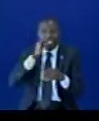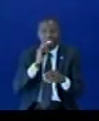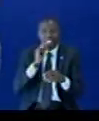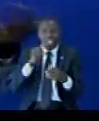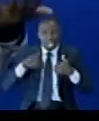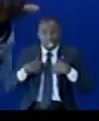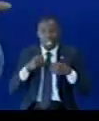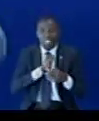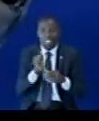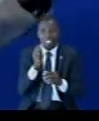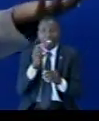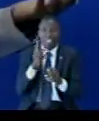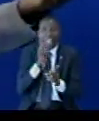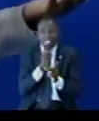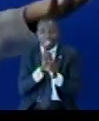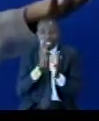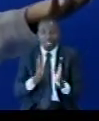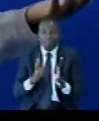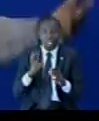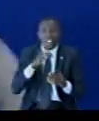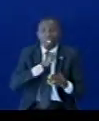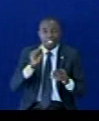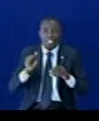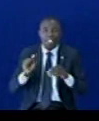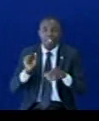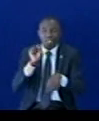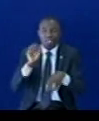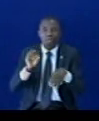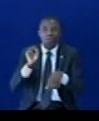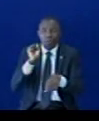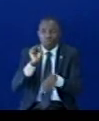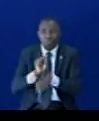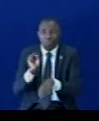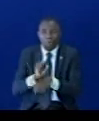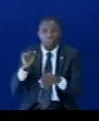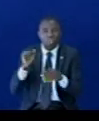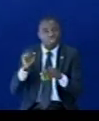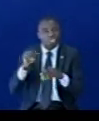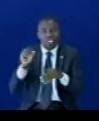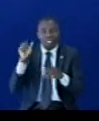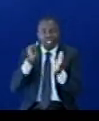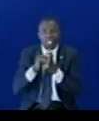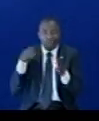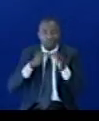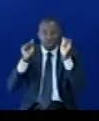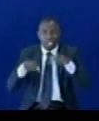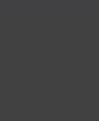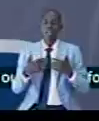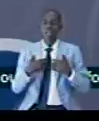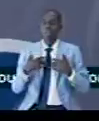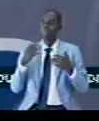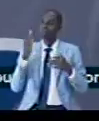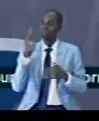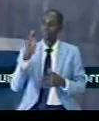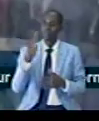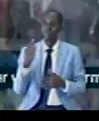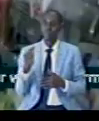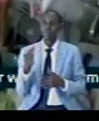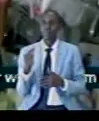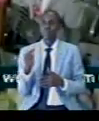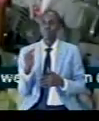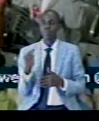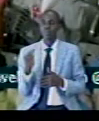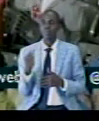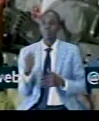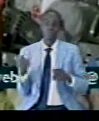The performance we can trust. The performance we can lean on. The performance straight, as